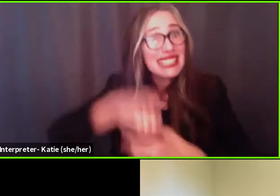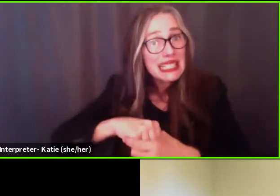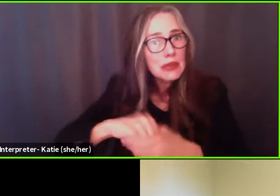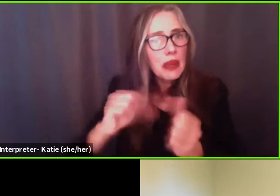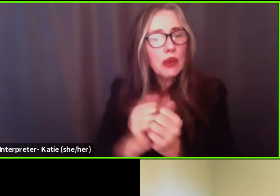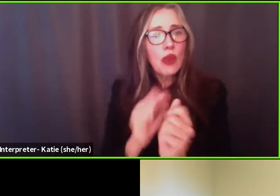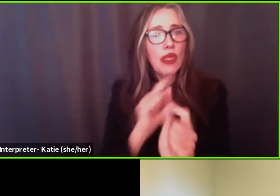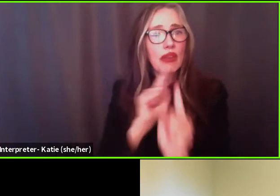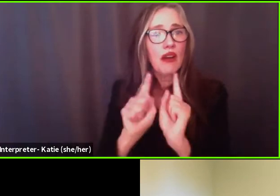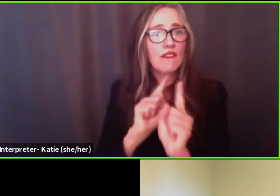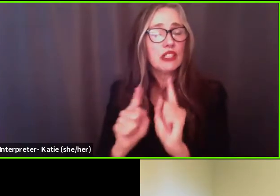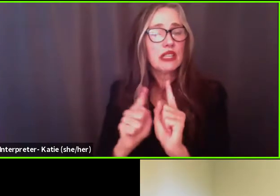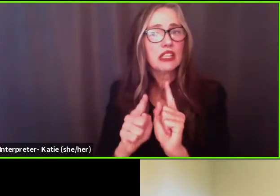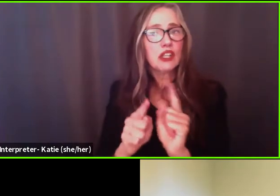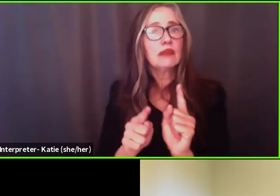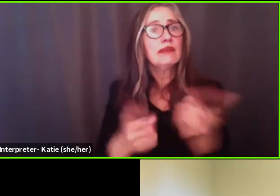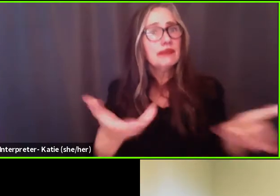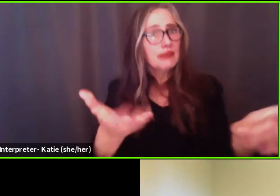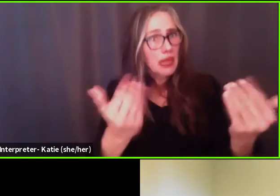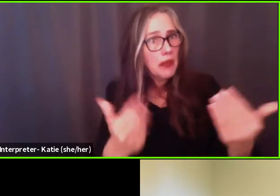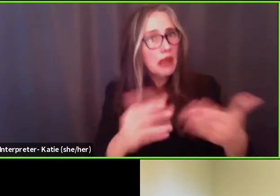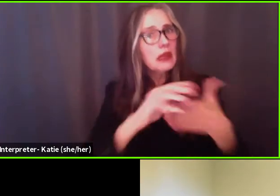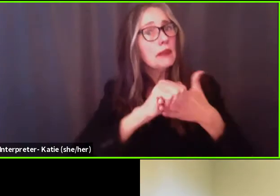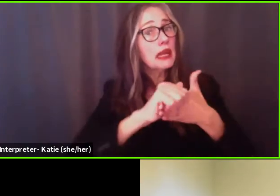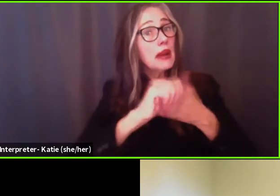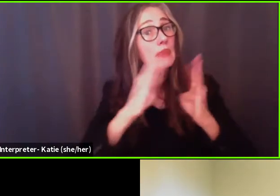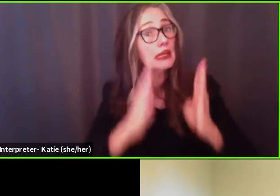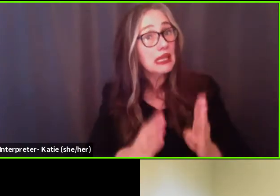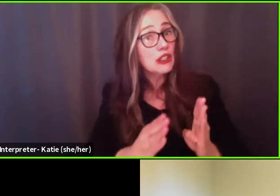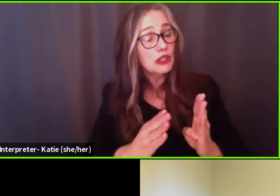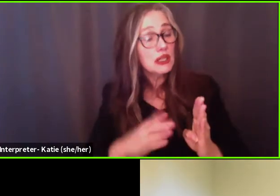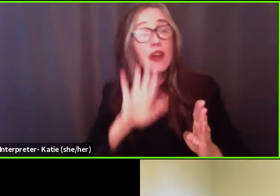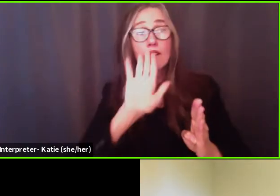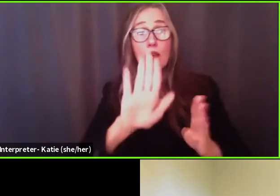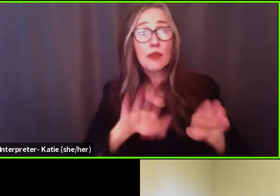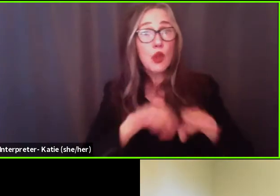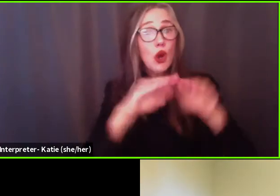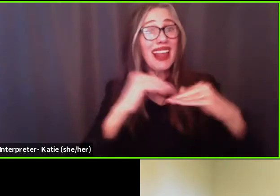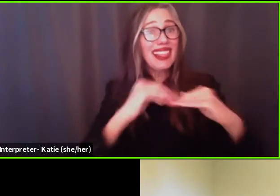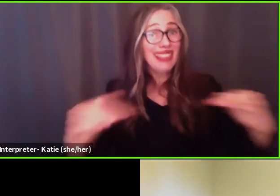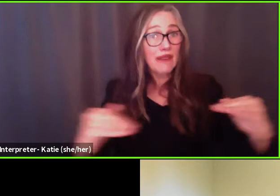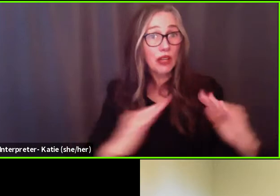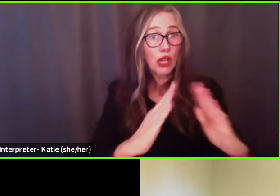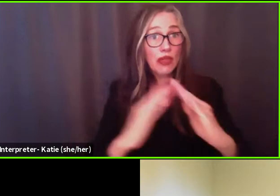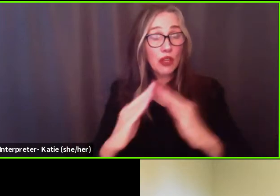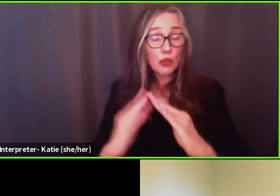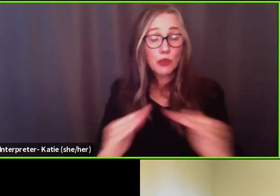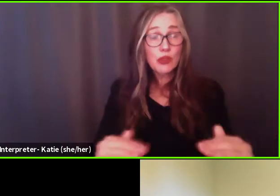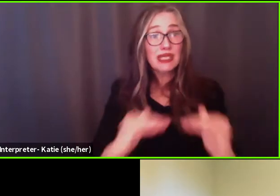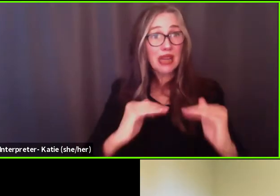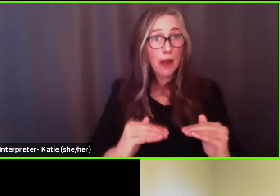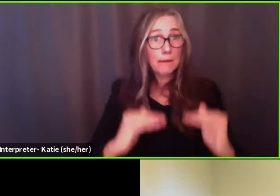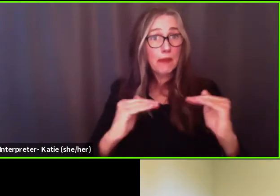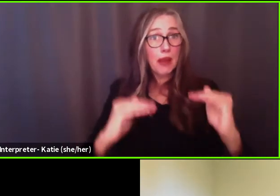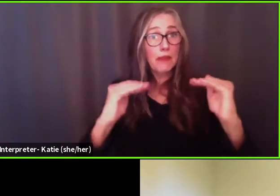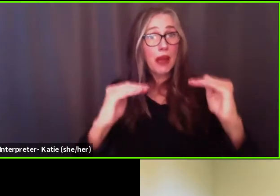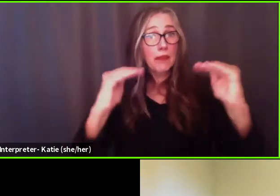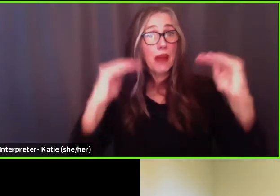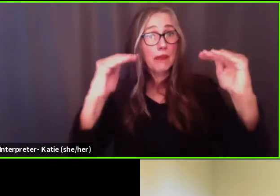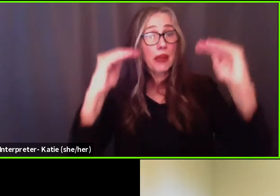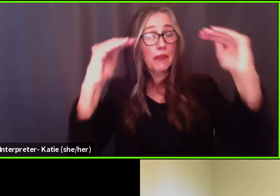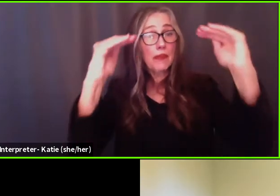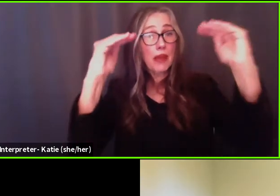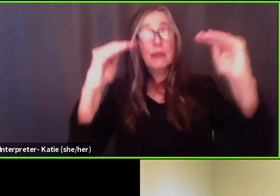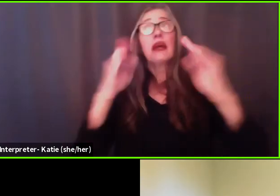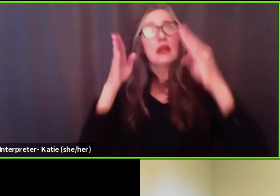they can um be leaders at the community level to make sure that what we're doing with regards to the